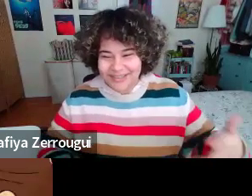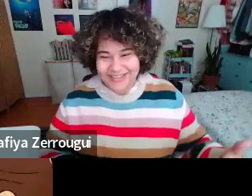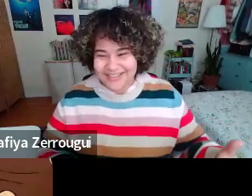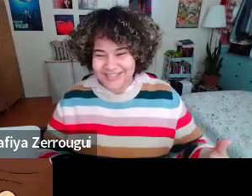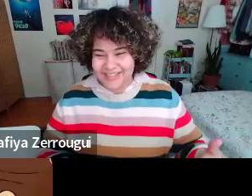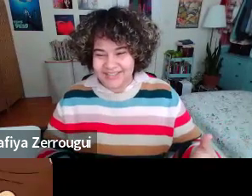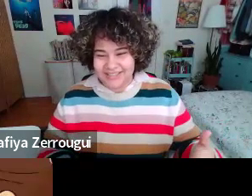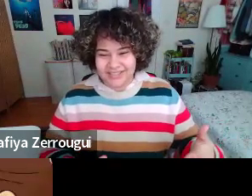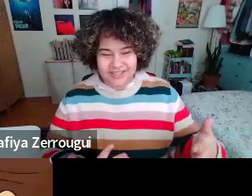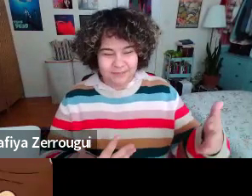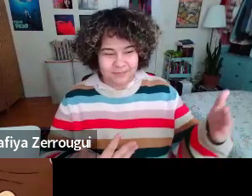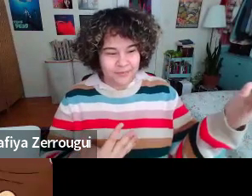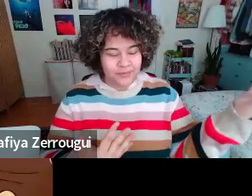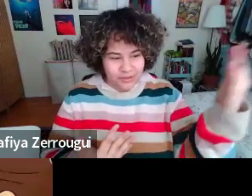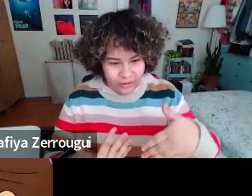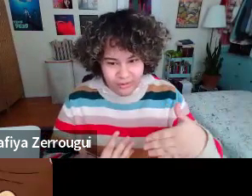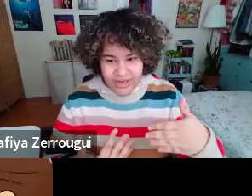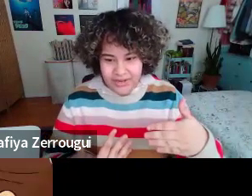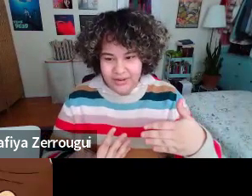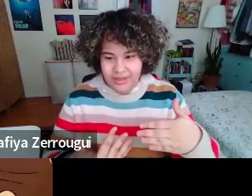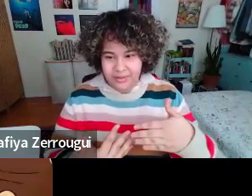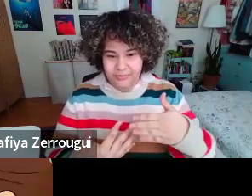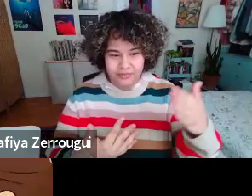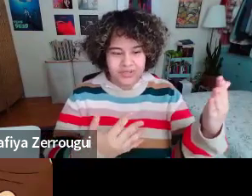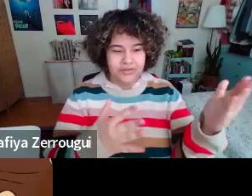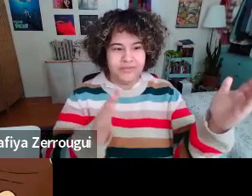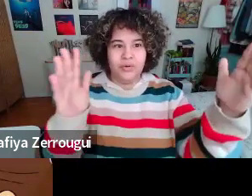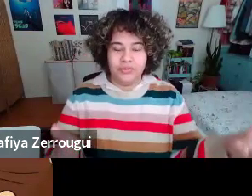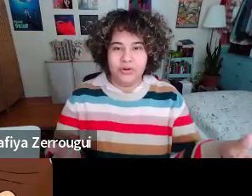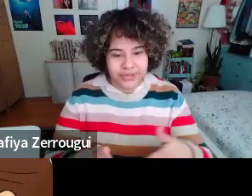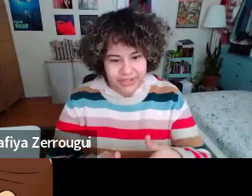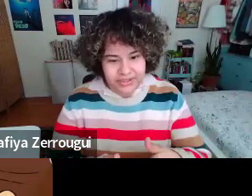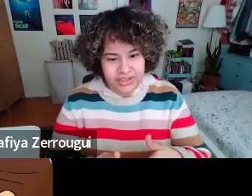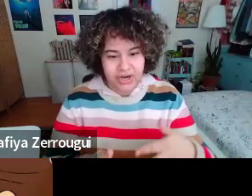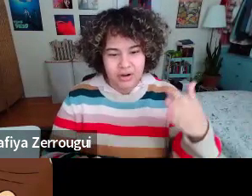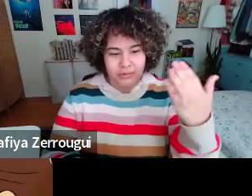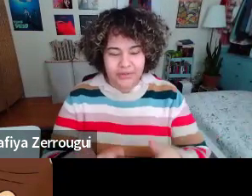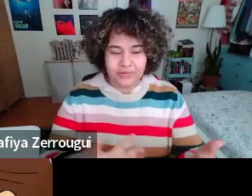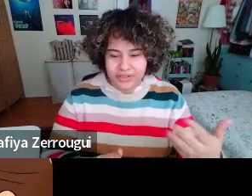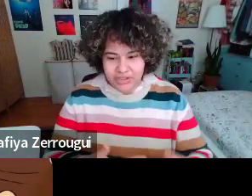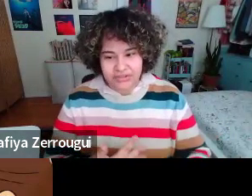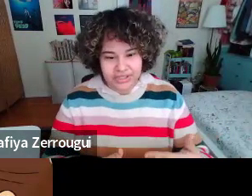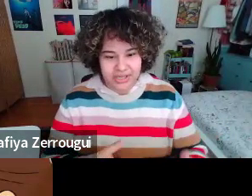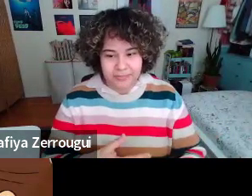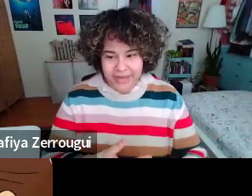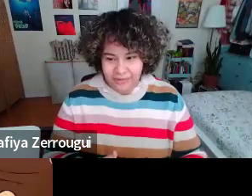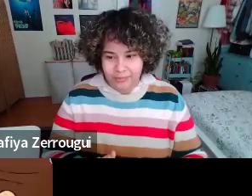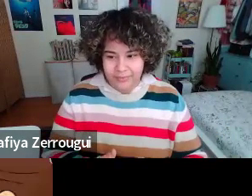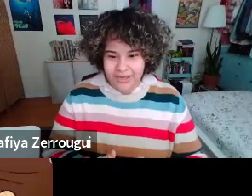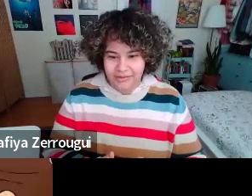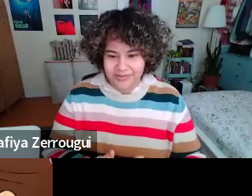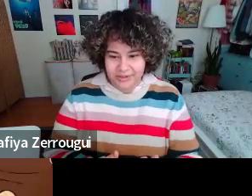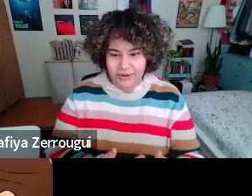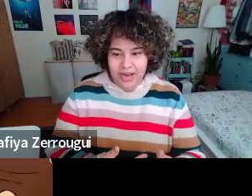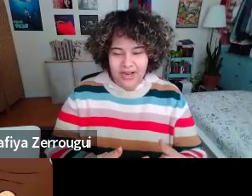while making this, is just the flow and the movement of the overall page rather than just looking at it panel